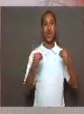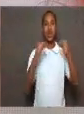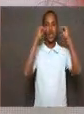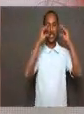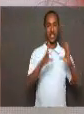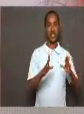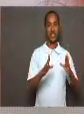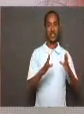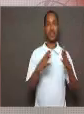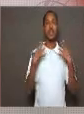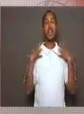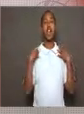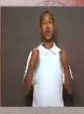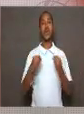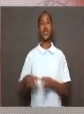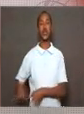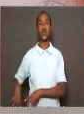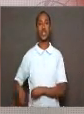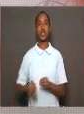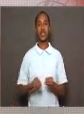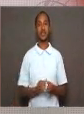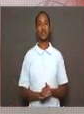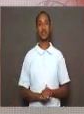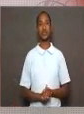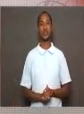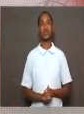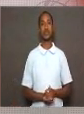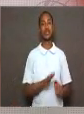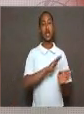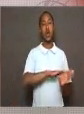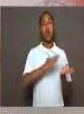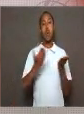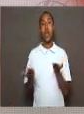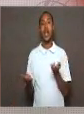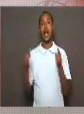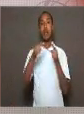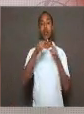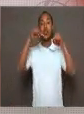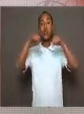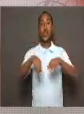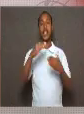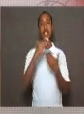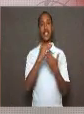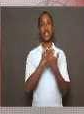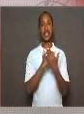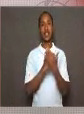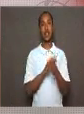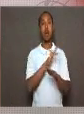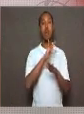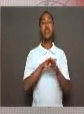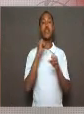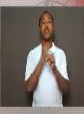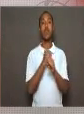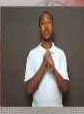Hello, teacher. Hello, students. Welcome to today's lesson on